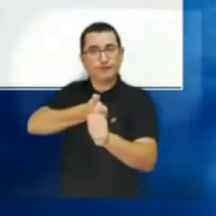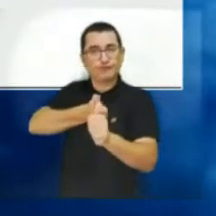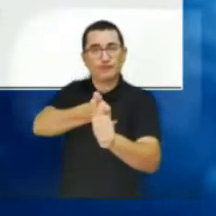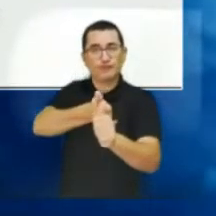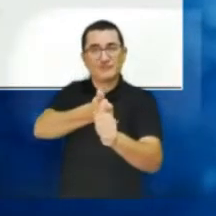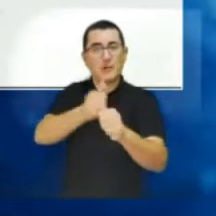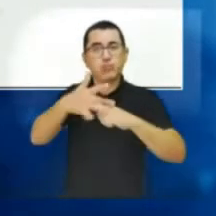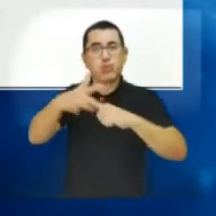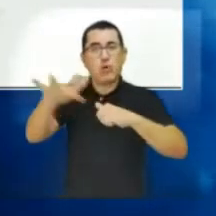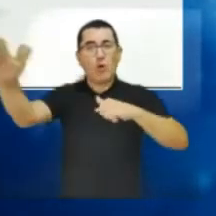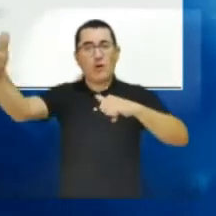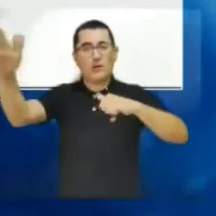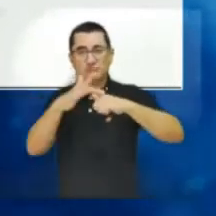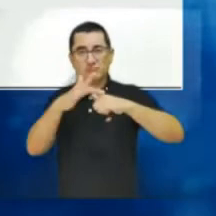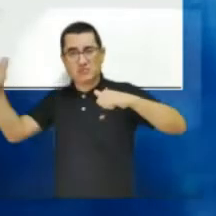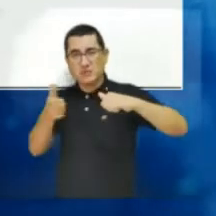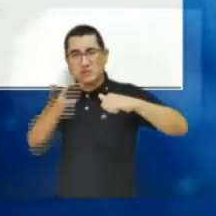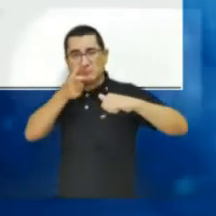our postal code.